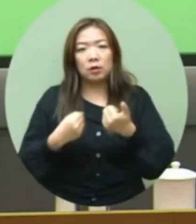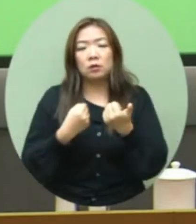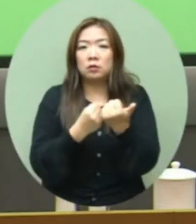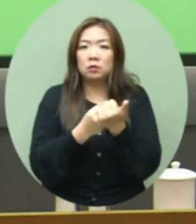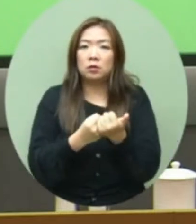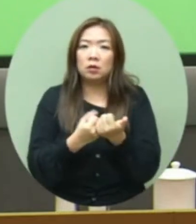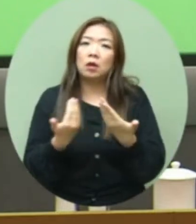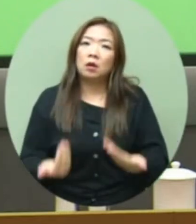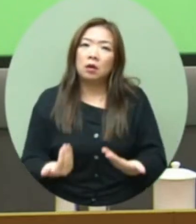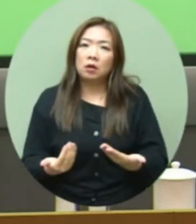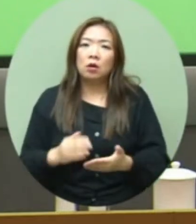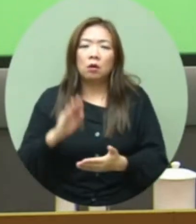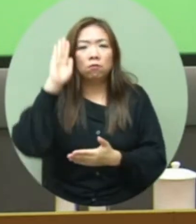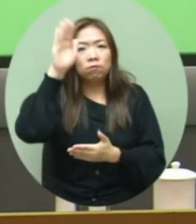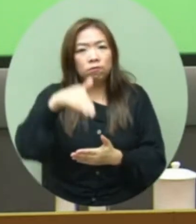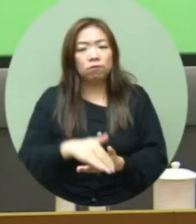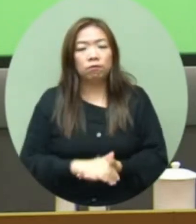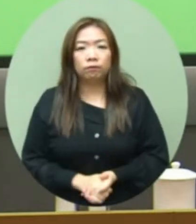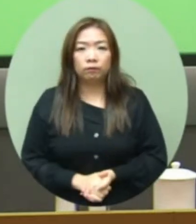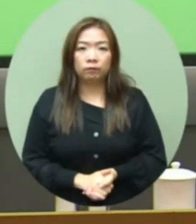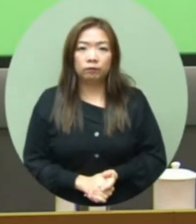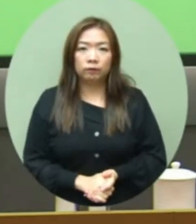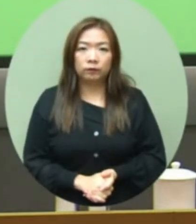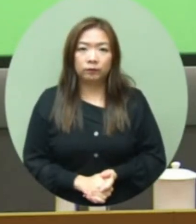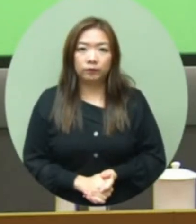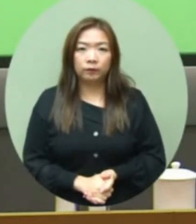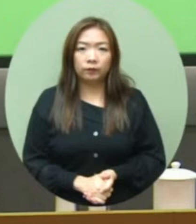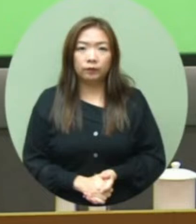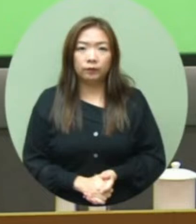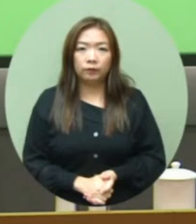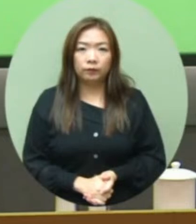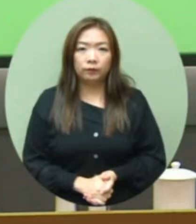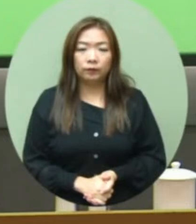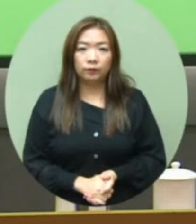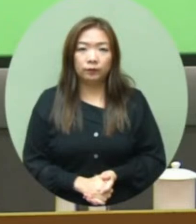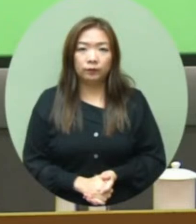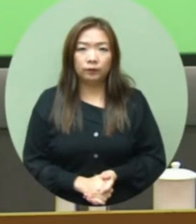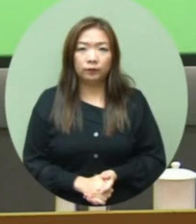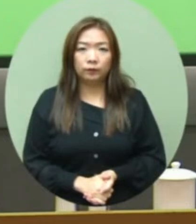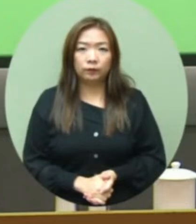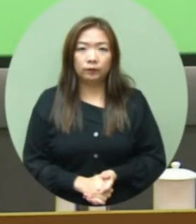I fully agree with President Xi on this.